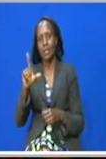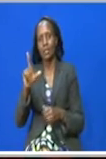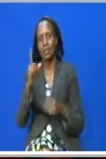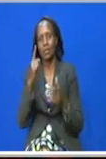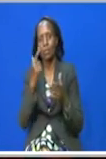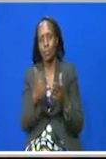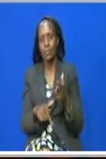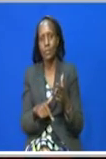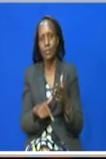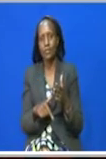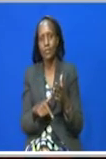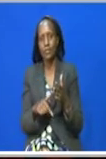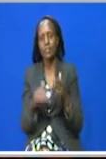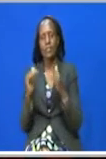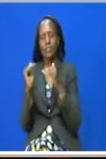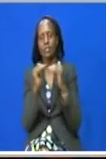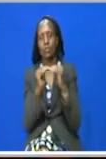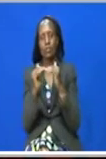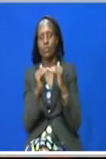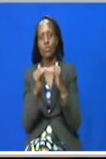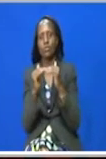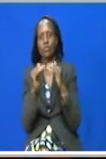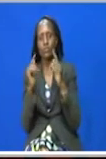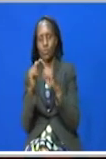to, so 1000